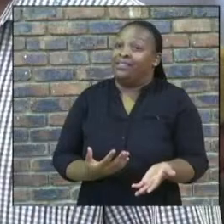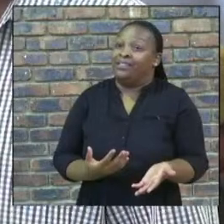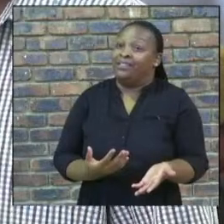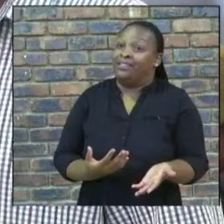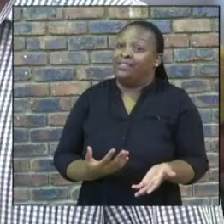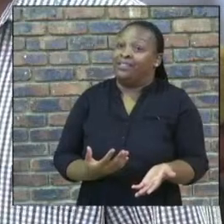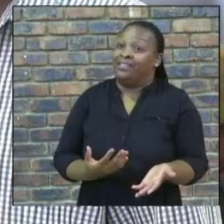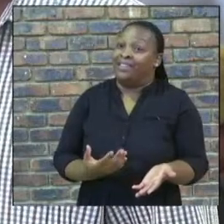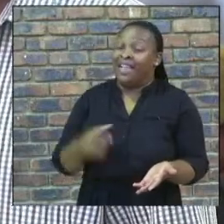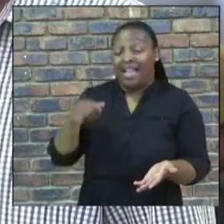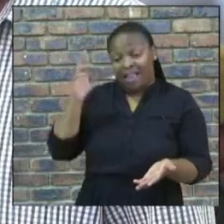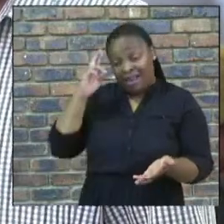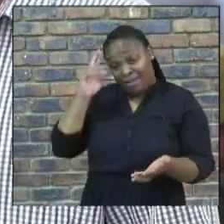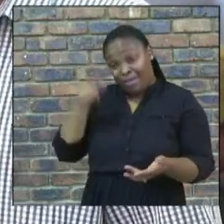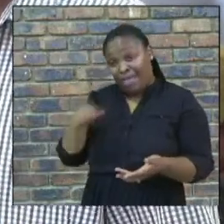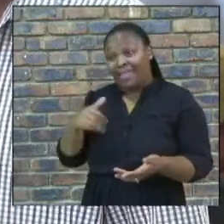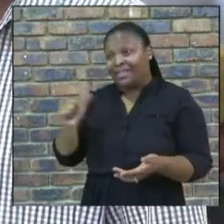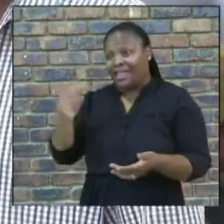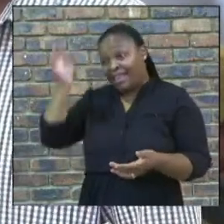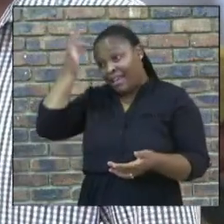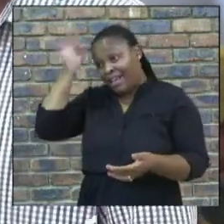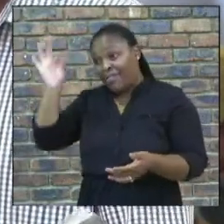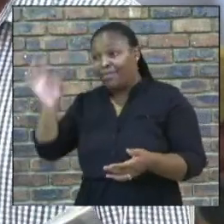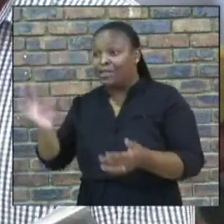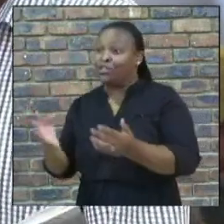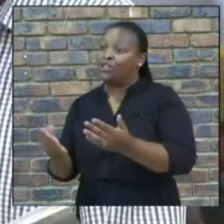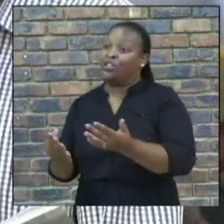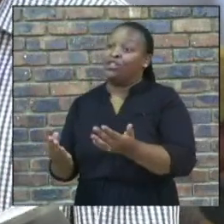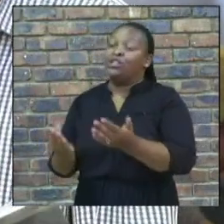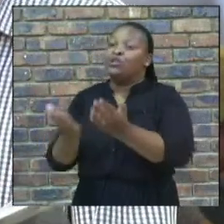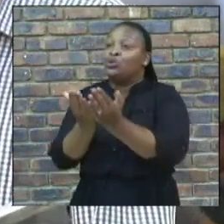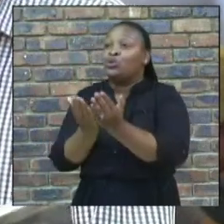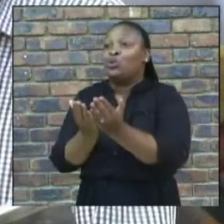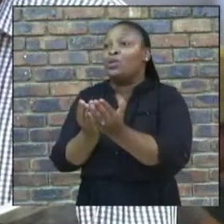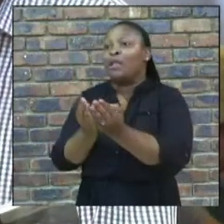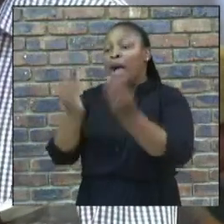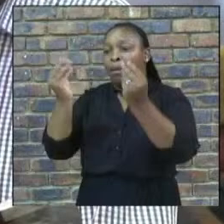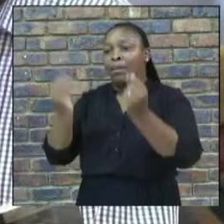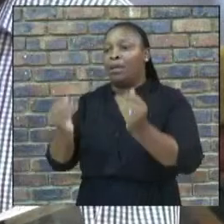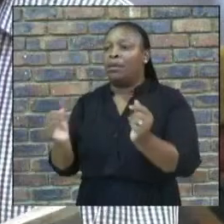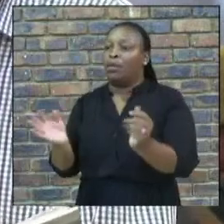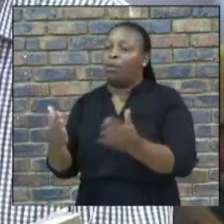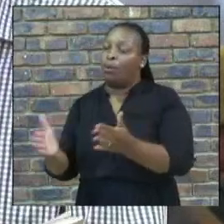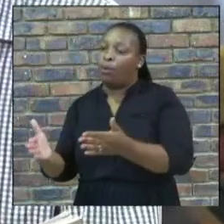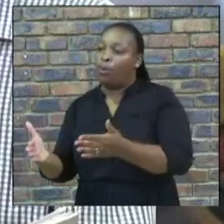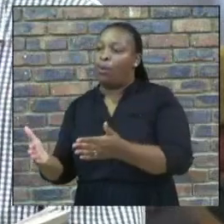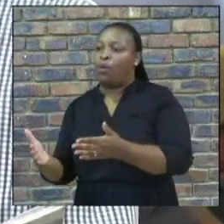from school as we speak, so they don't have nothing esikhwameni sabo.